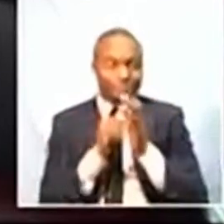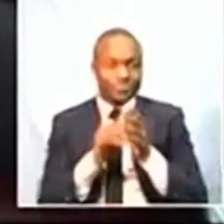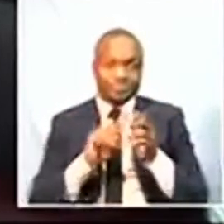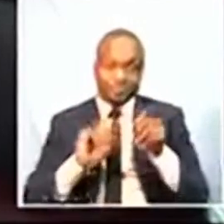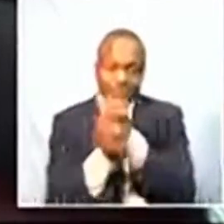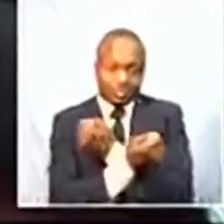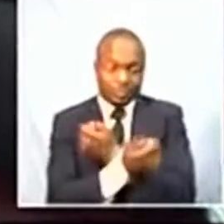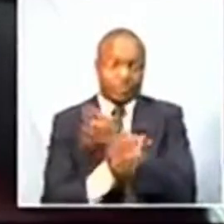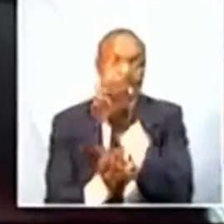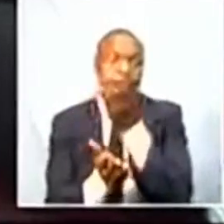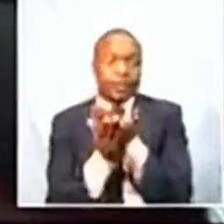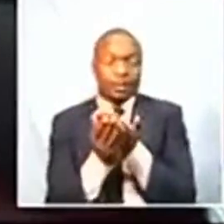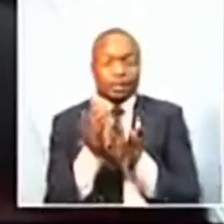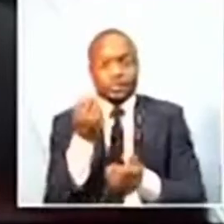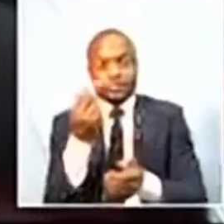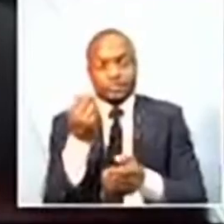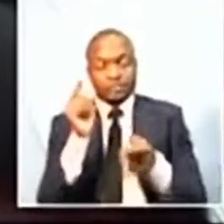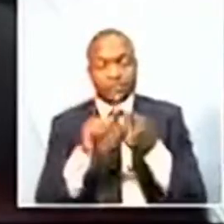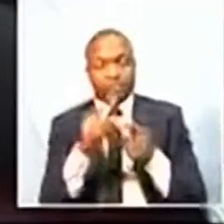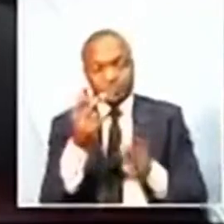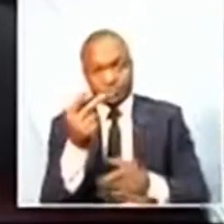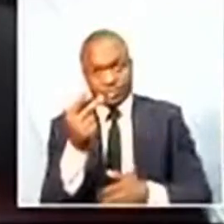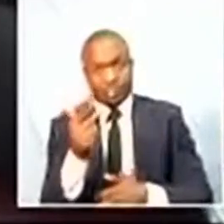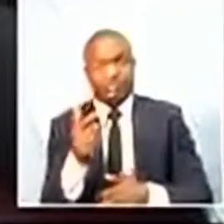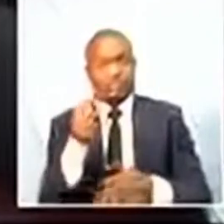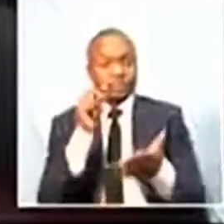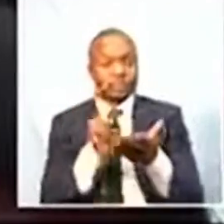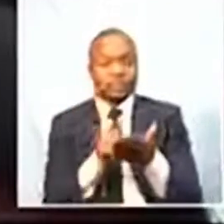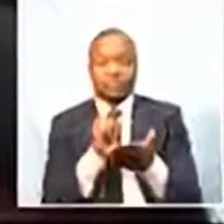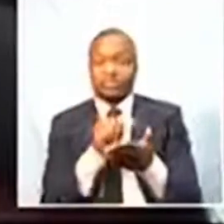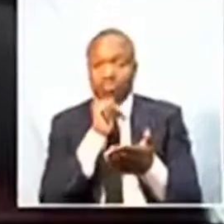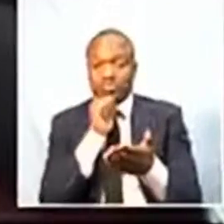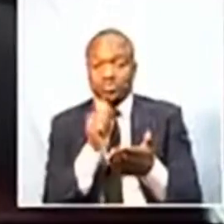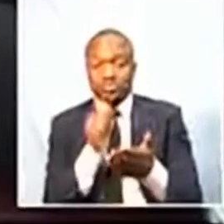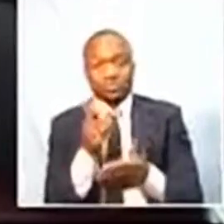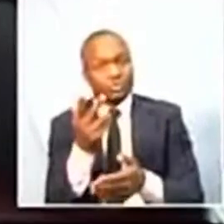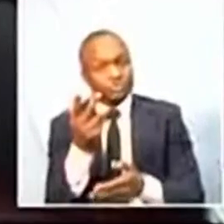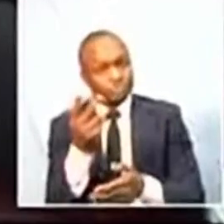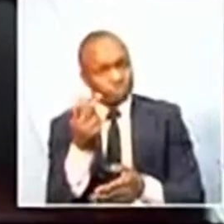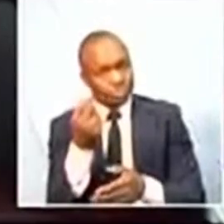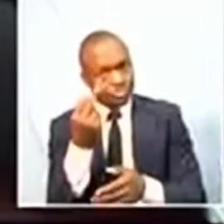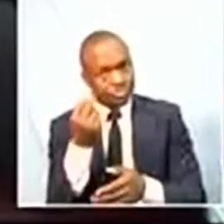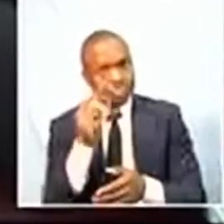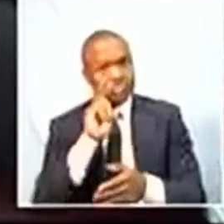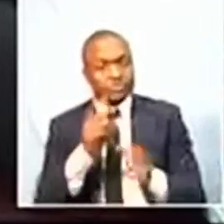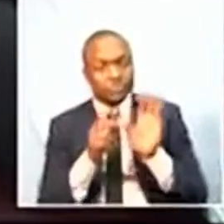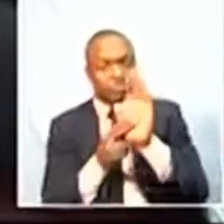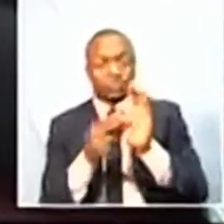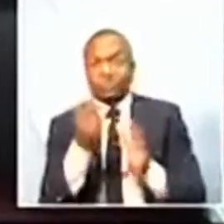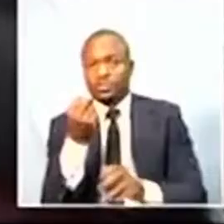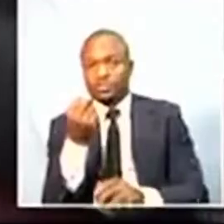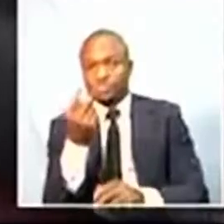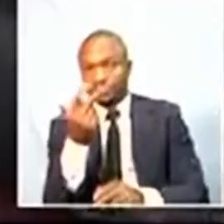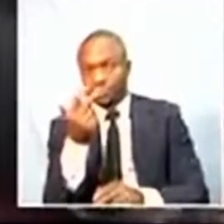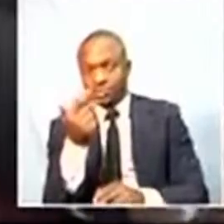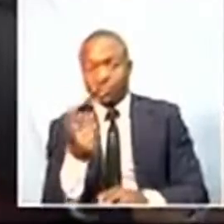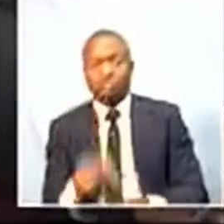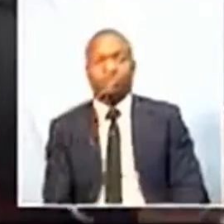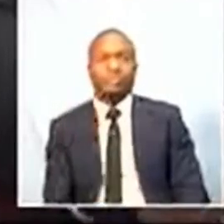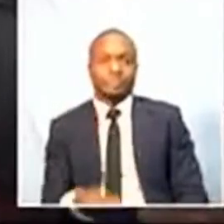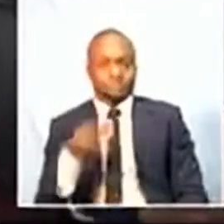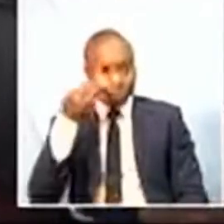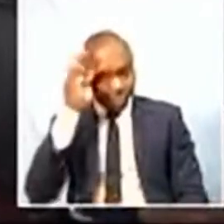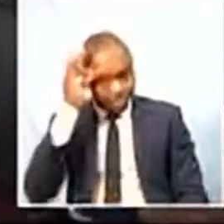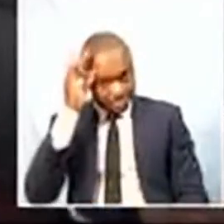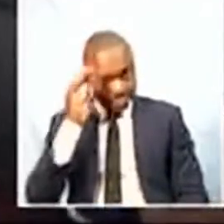change from Appendix 12 to Appendix 13. Instead of Appendix 12, it should be Appendix 13. Well